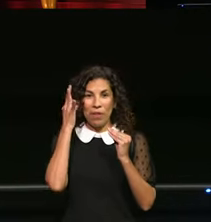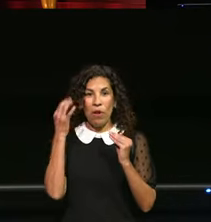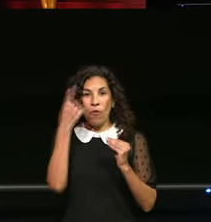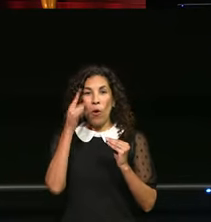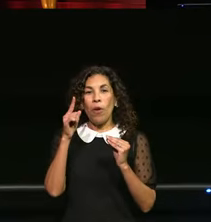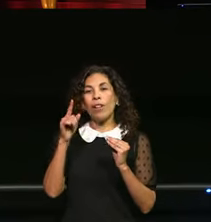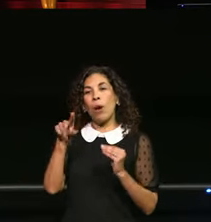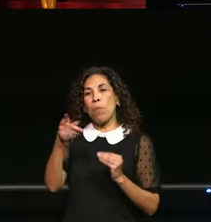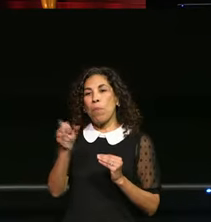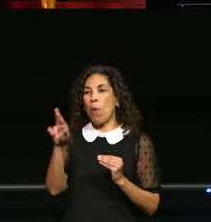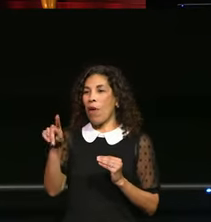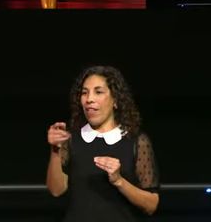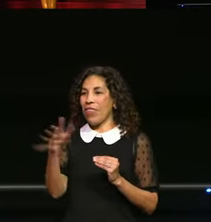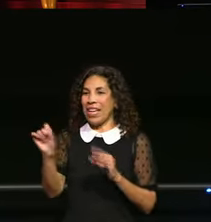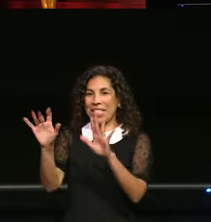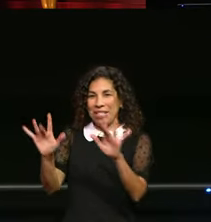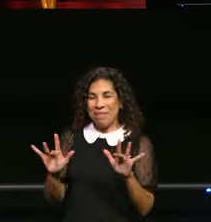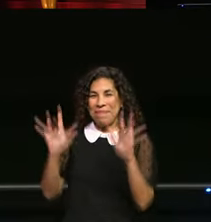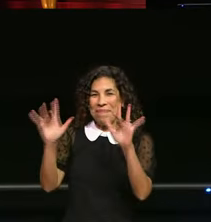Things, please.